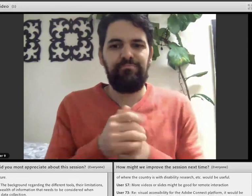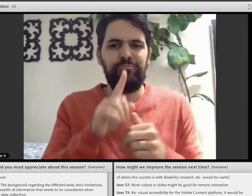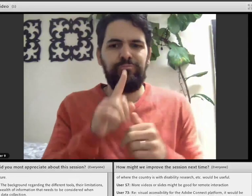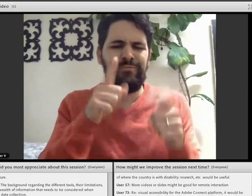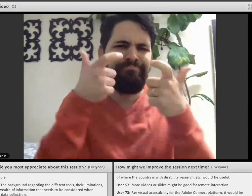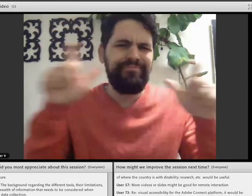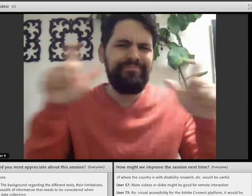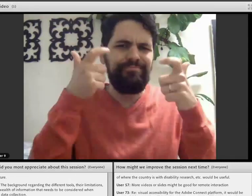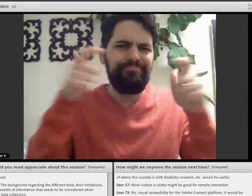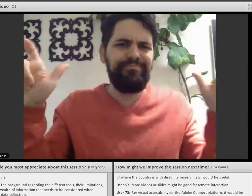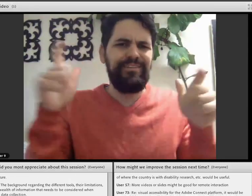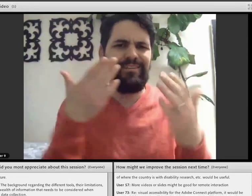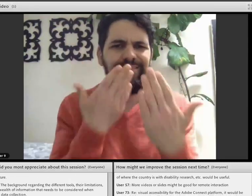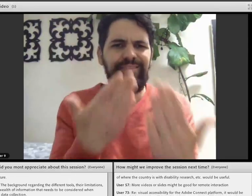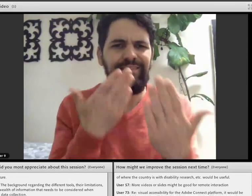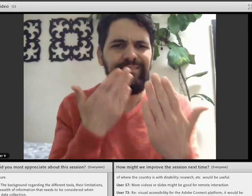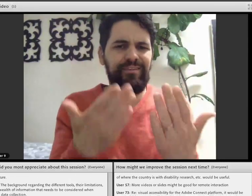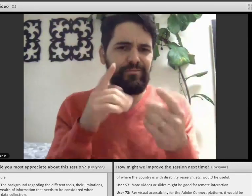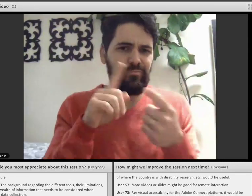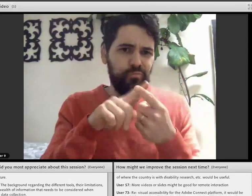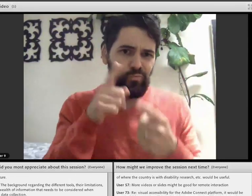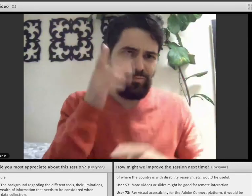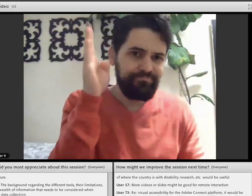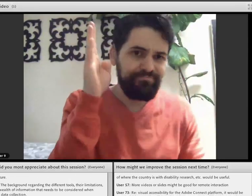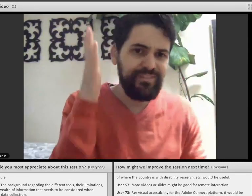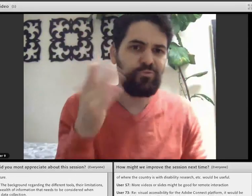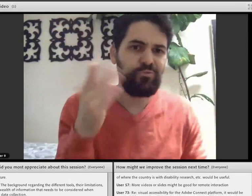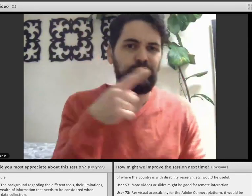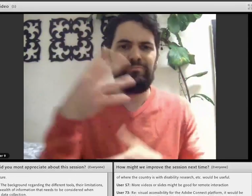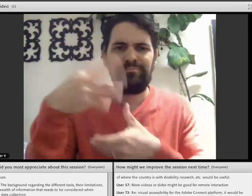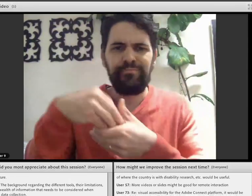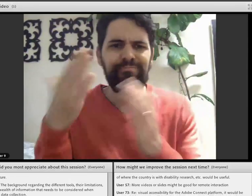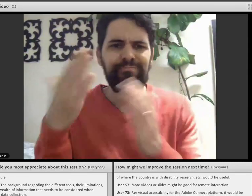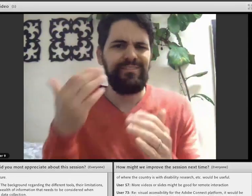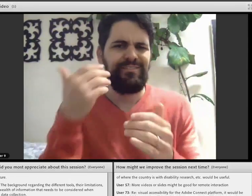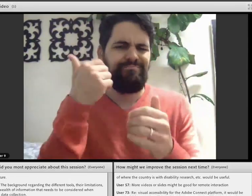great meeting to use tools from